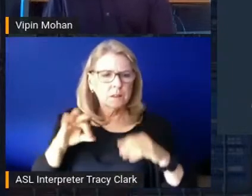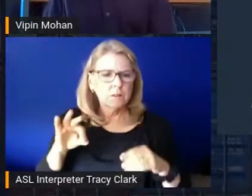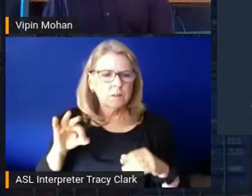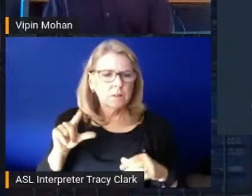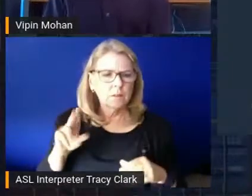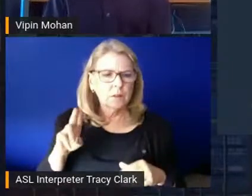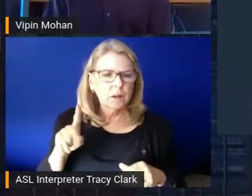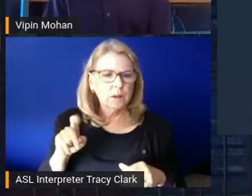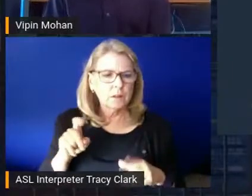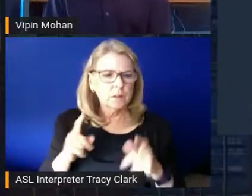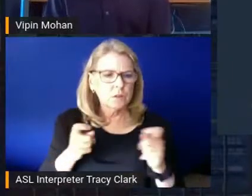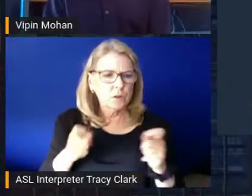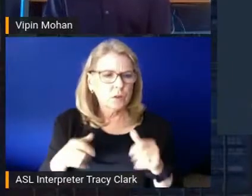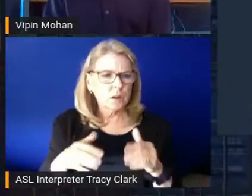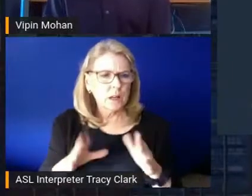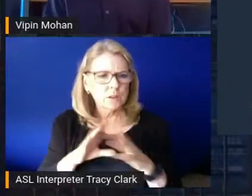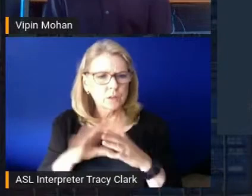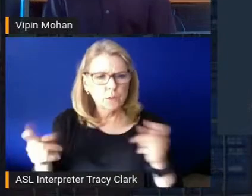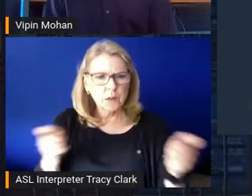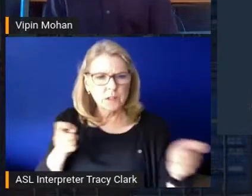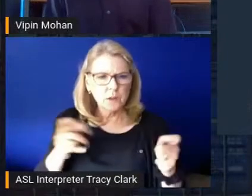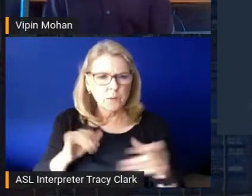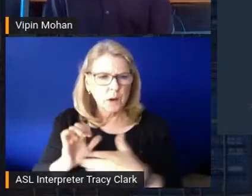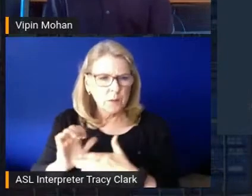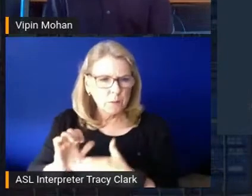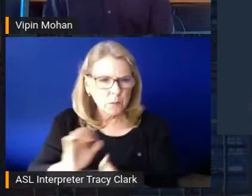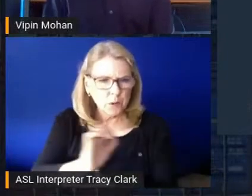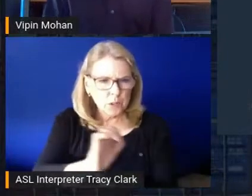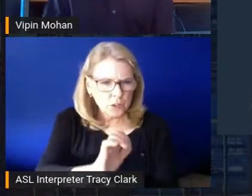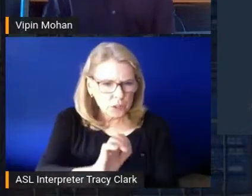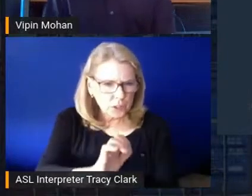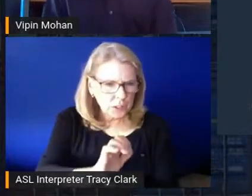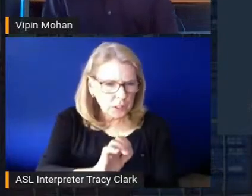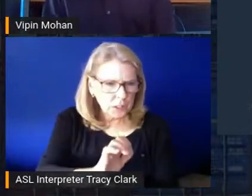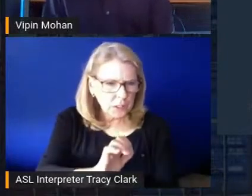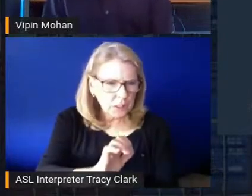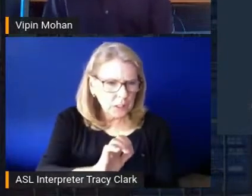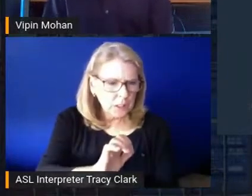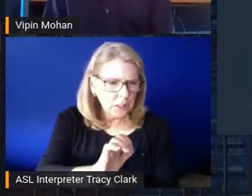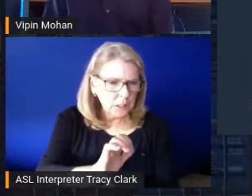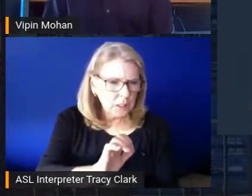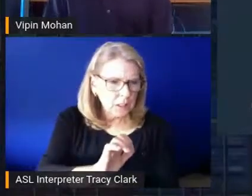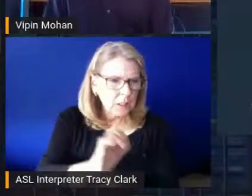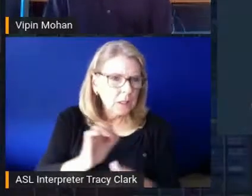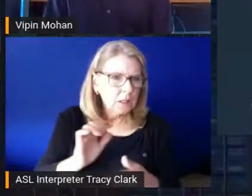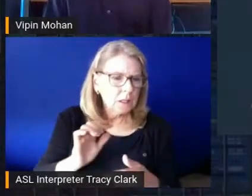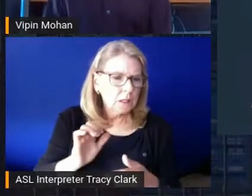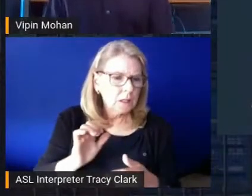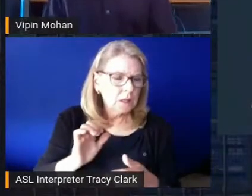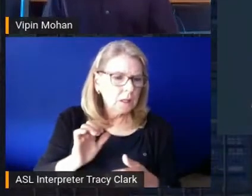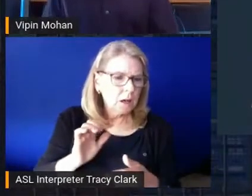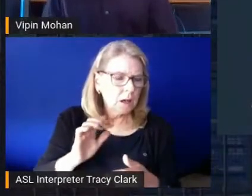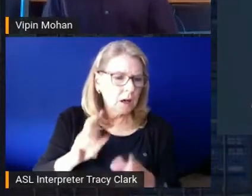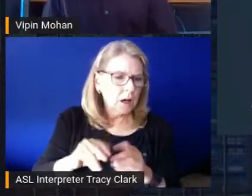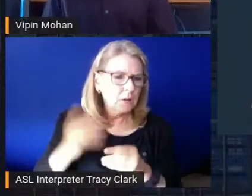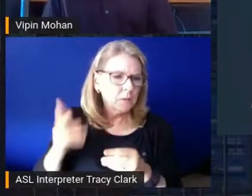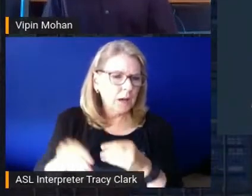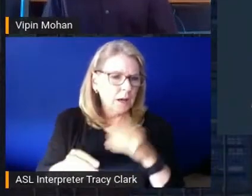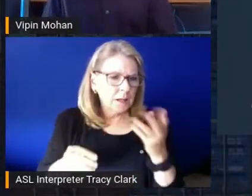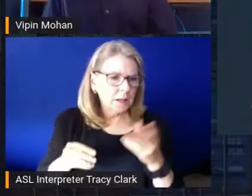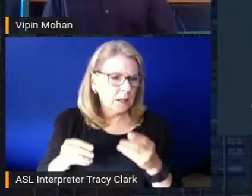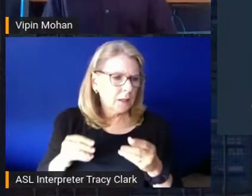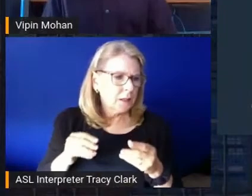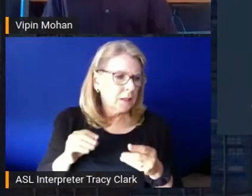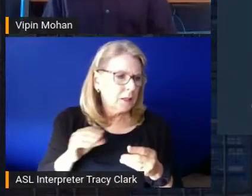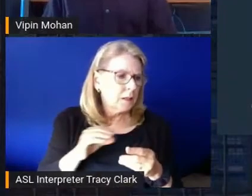pushing a YAML file to a repo. And the unstacked etcd, I think Vignesh briefly touched upon that. So essentially what you